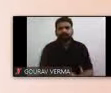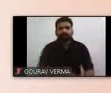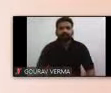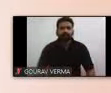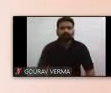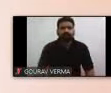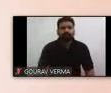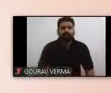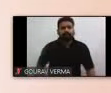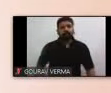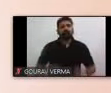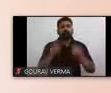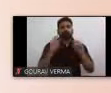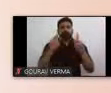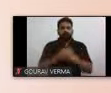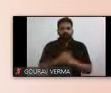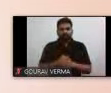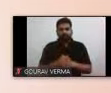Okay.